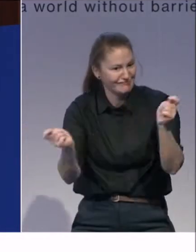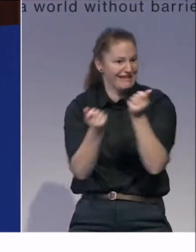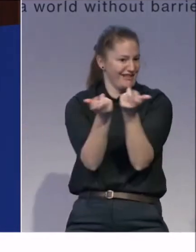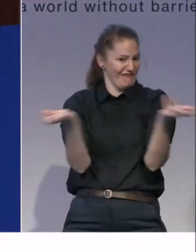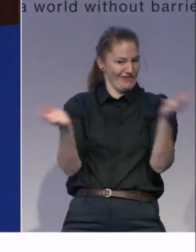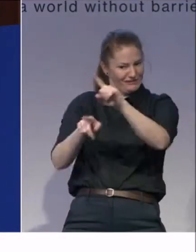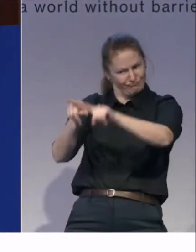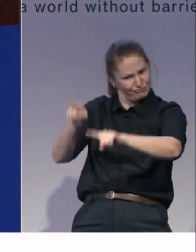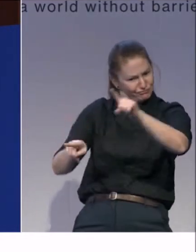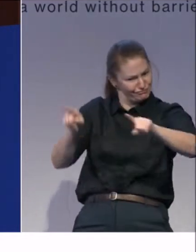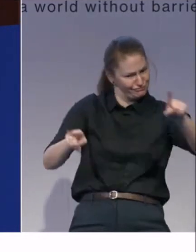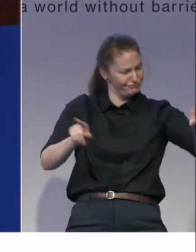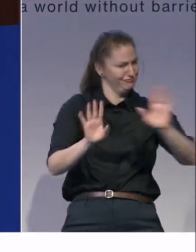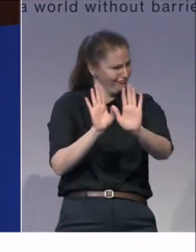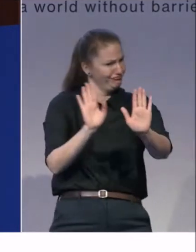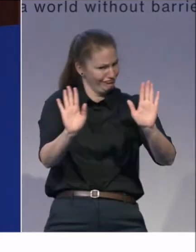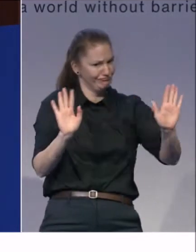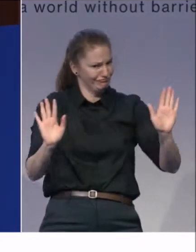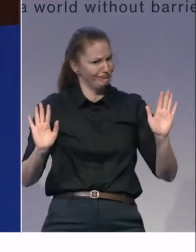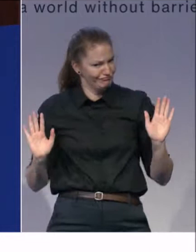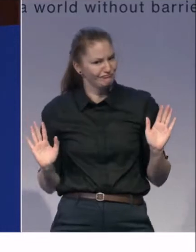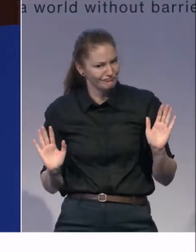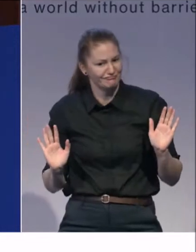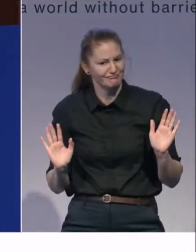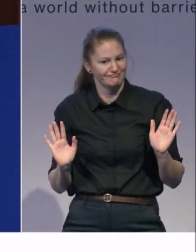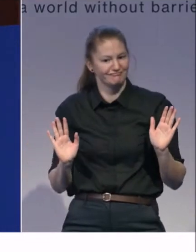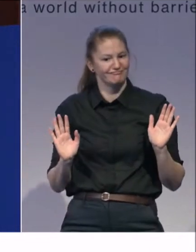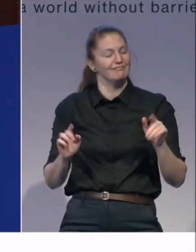and start to recognize